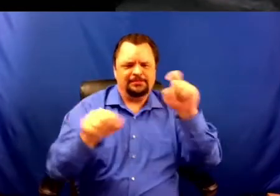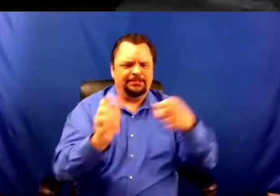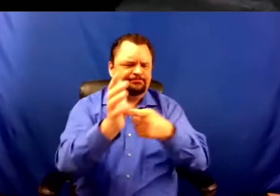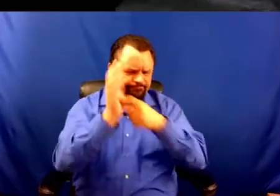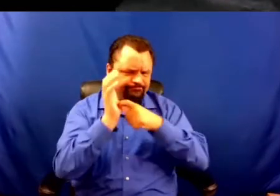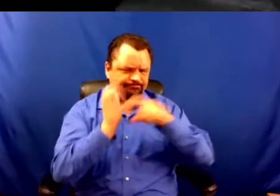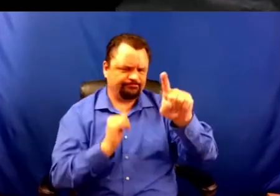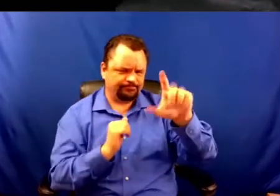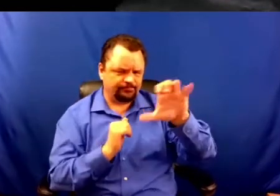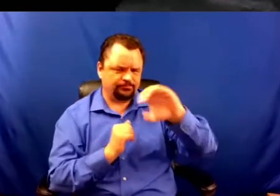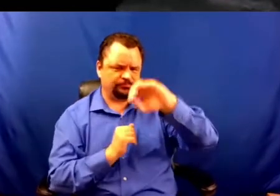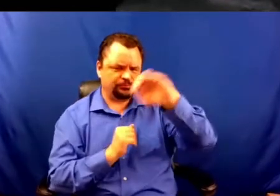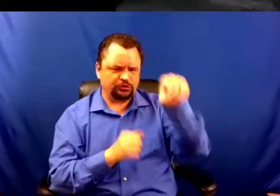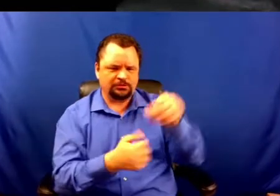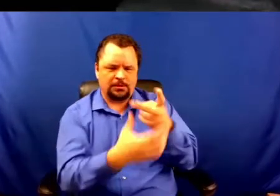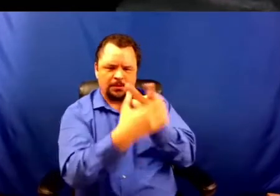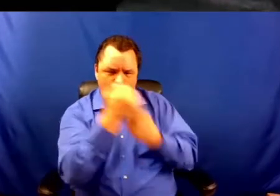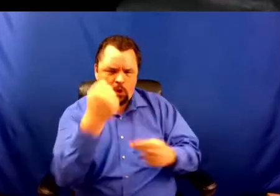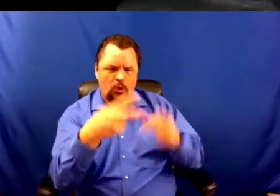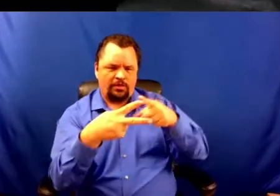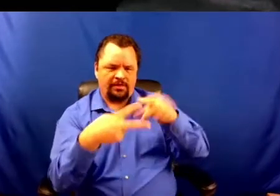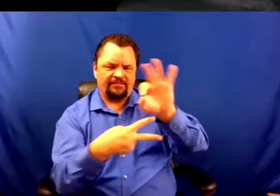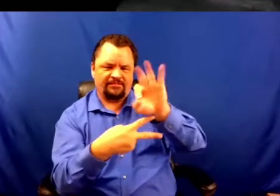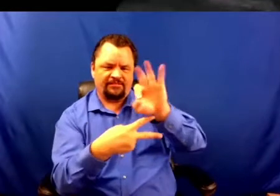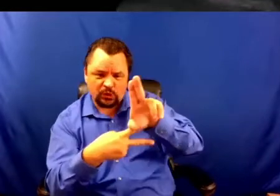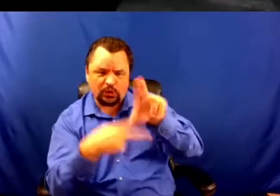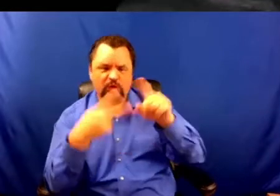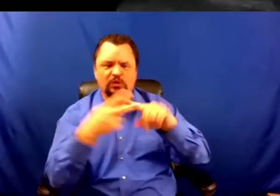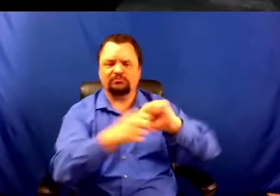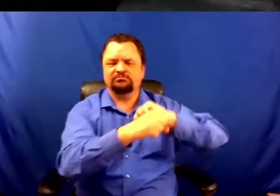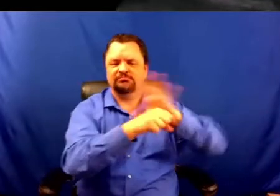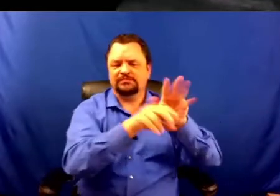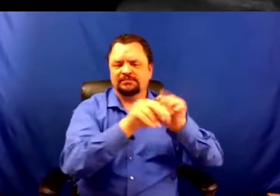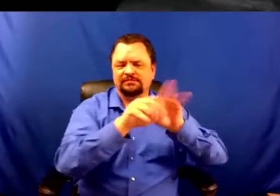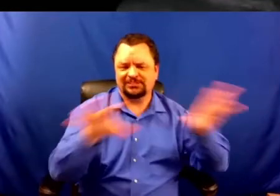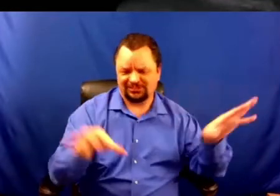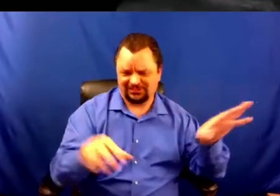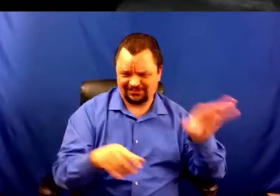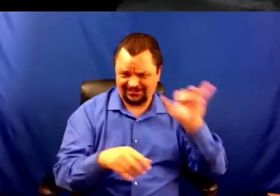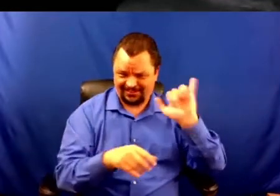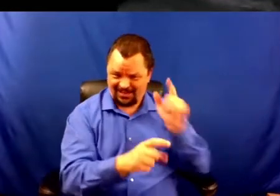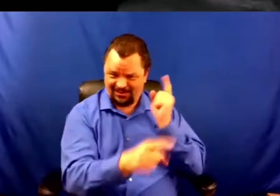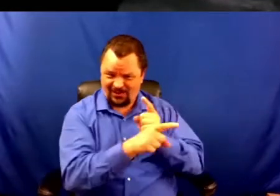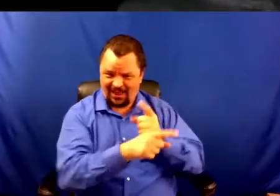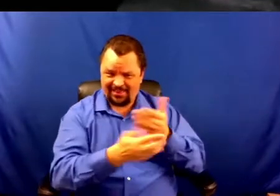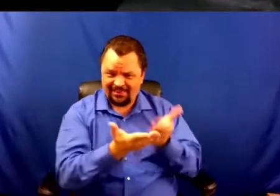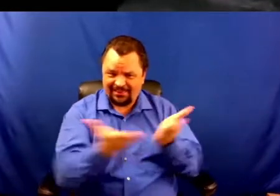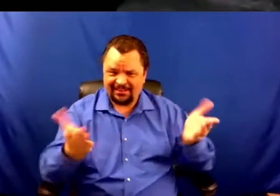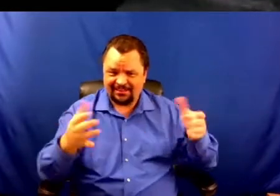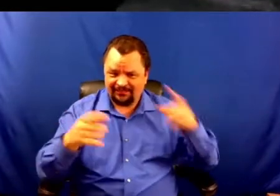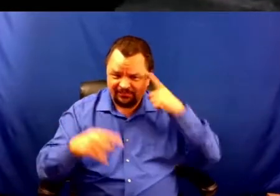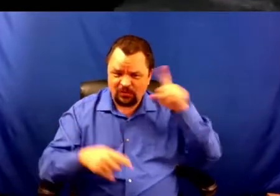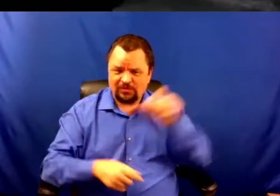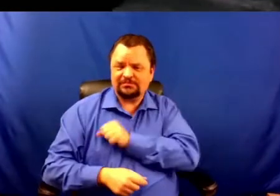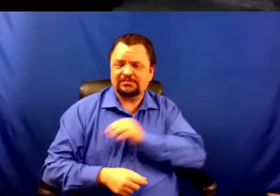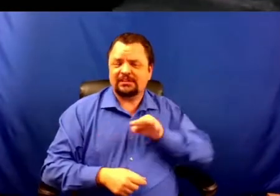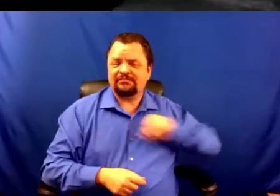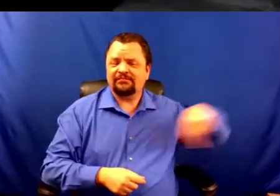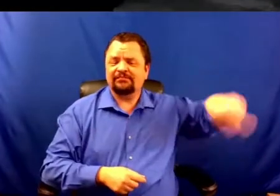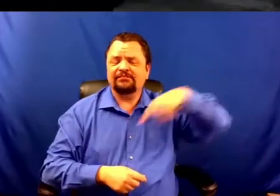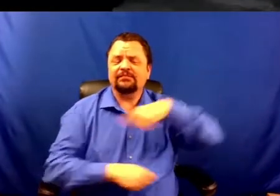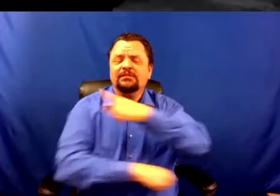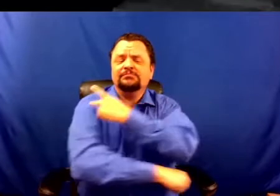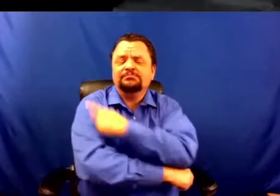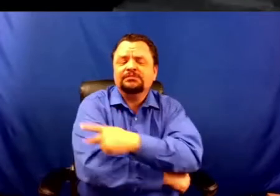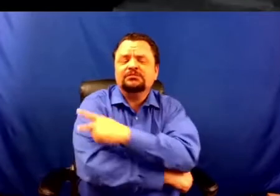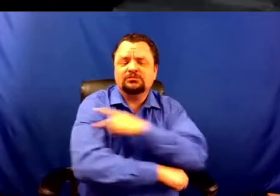COVID. Because again, that's the right thing to do for patients and for the staff to keep them safe and healthy. So I've worked